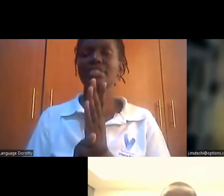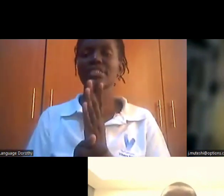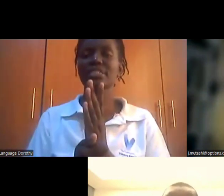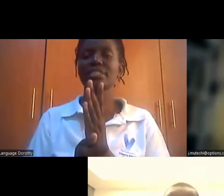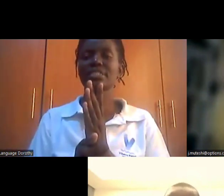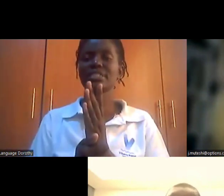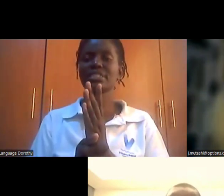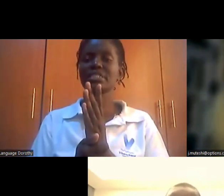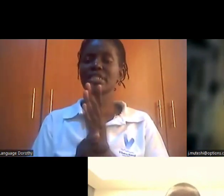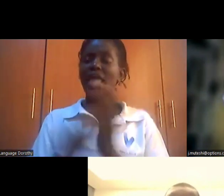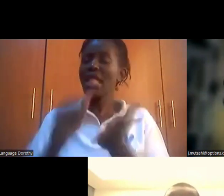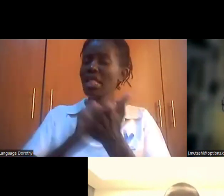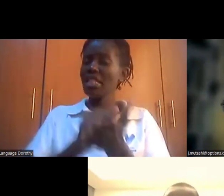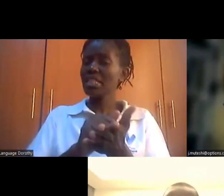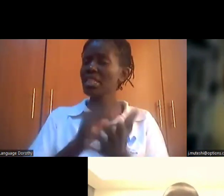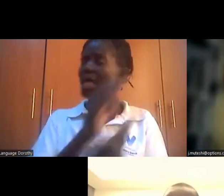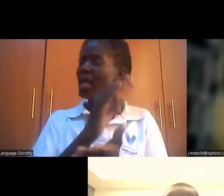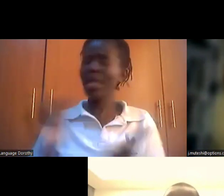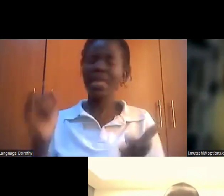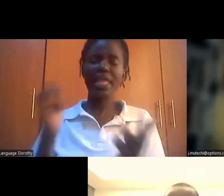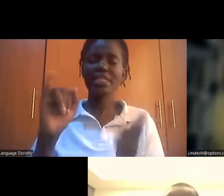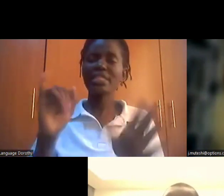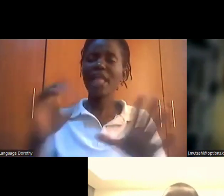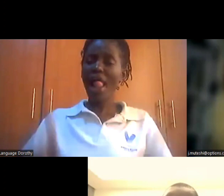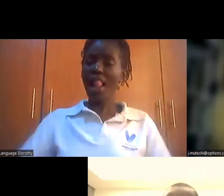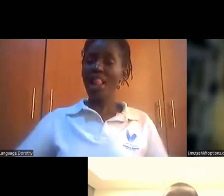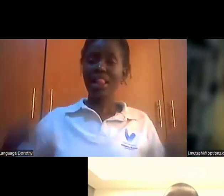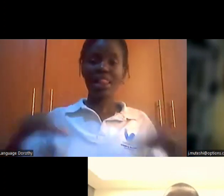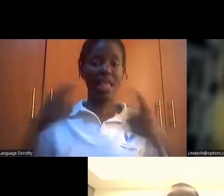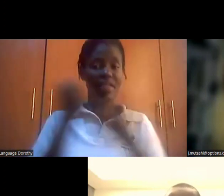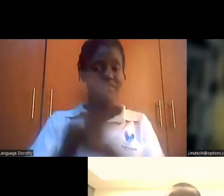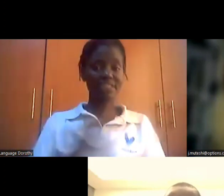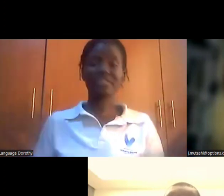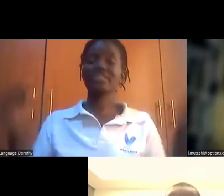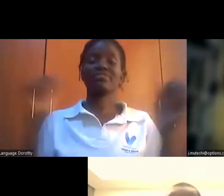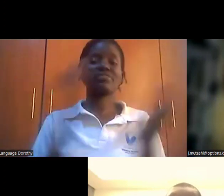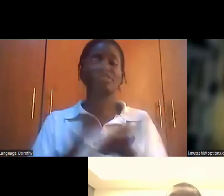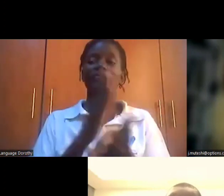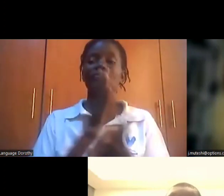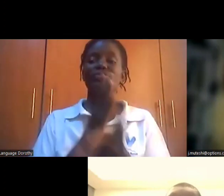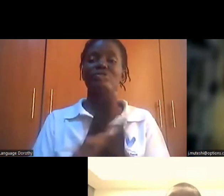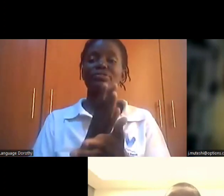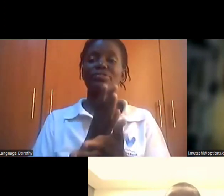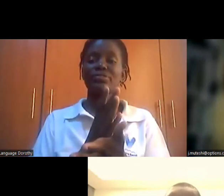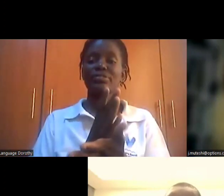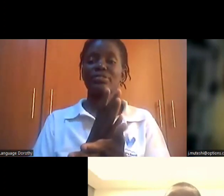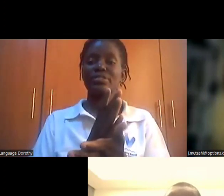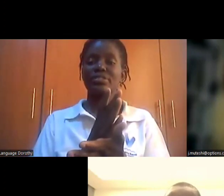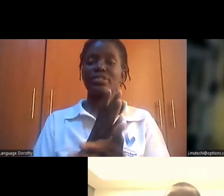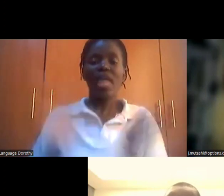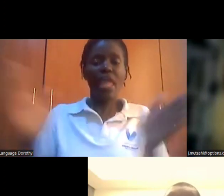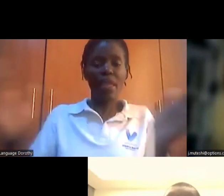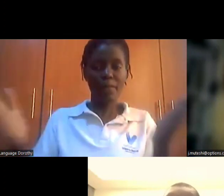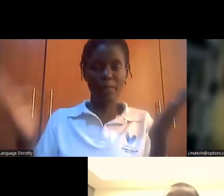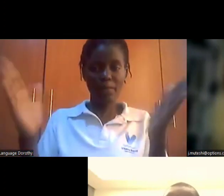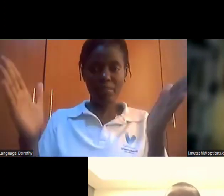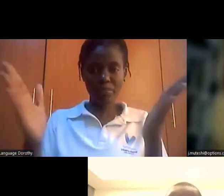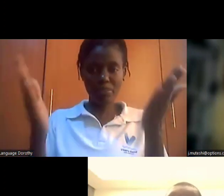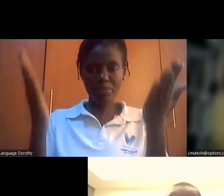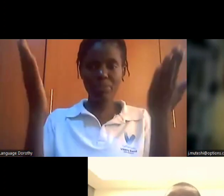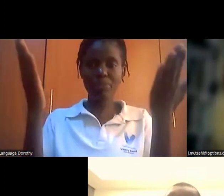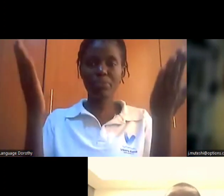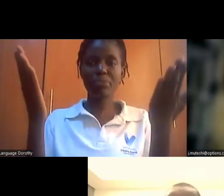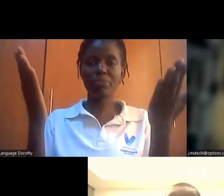life-saving. Once you do de-infibulation, we know it improves on the birth outcome, it improves on the